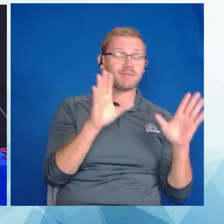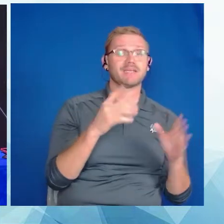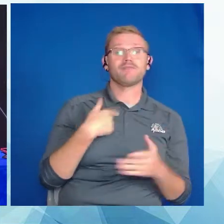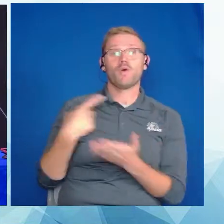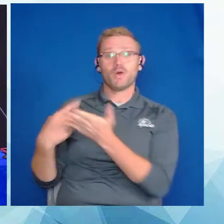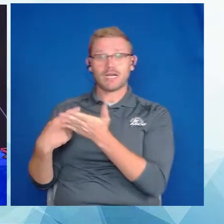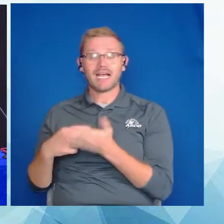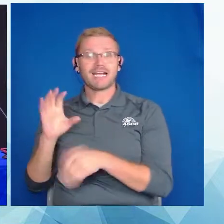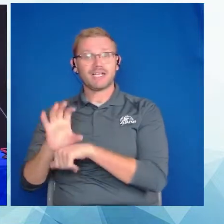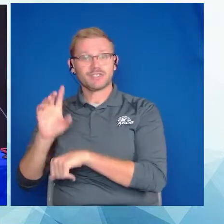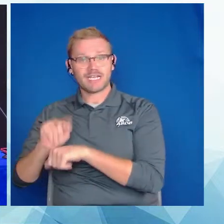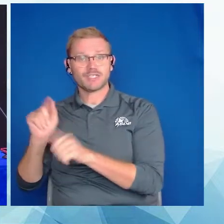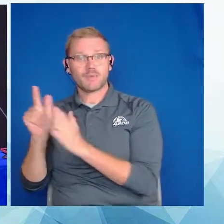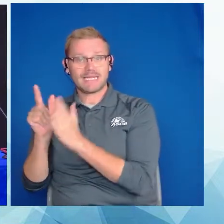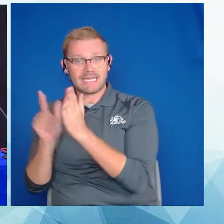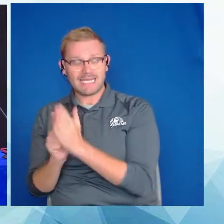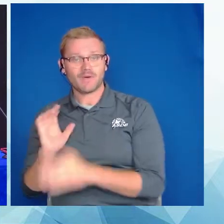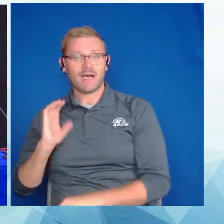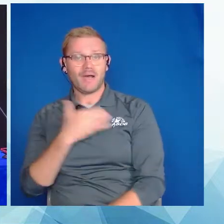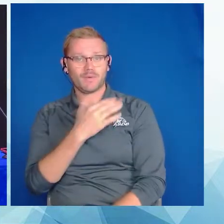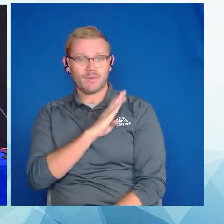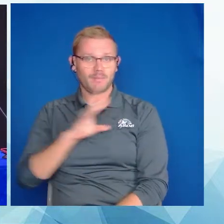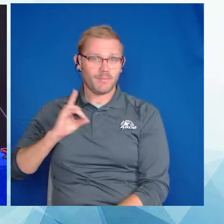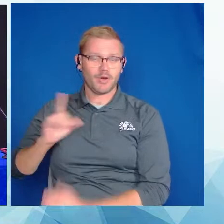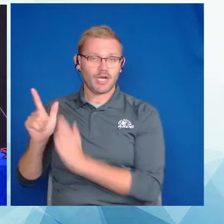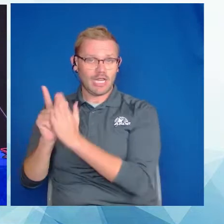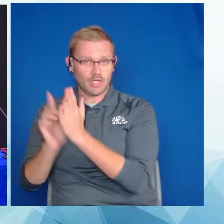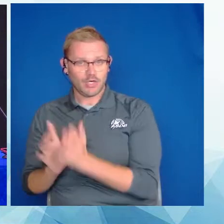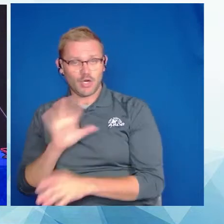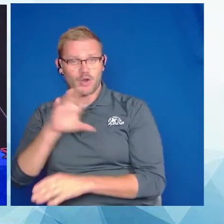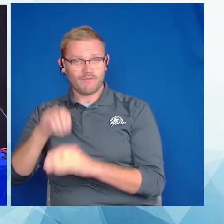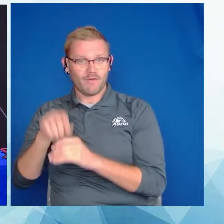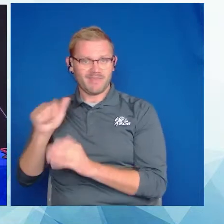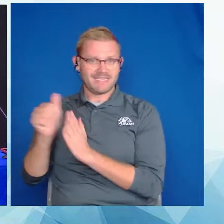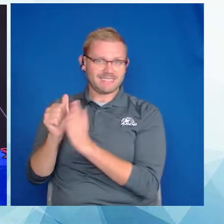for legal advice with the board's attorney as it relates to this item.